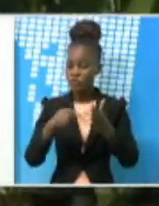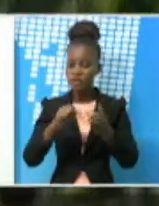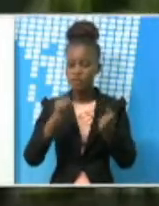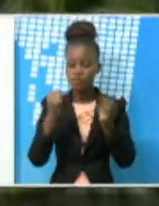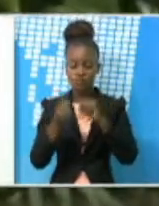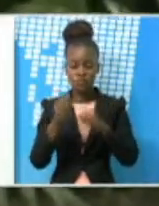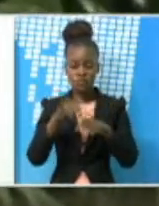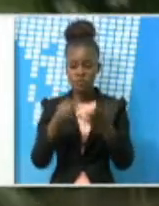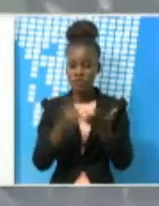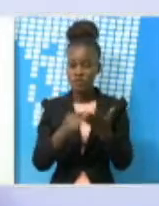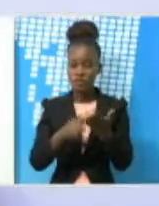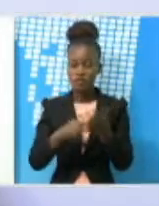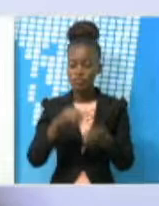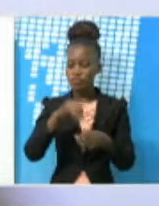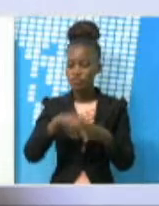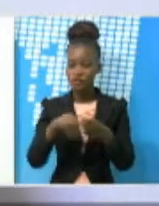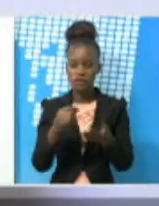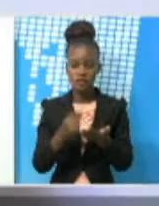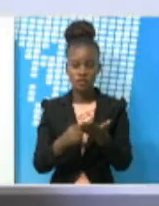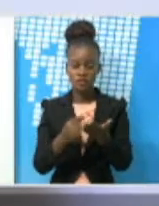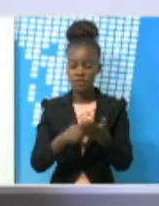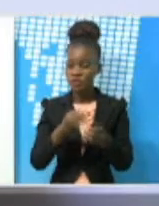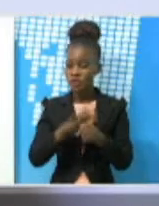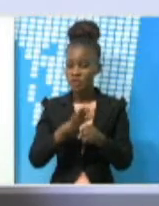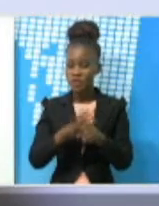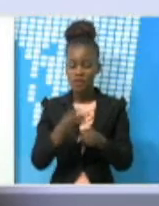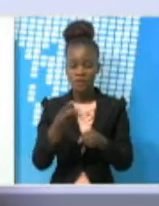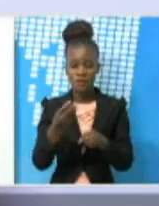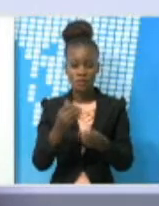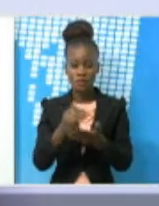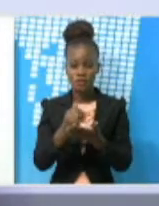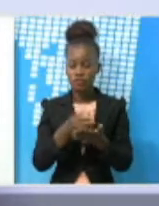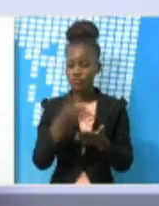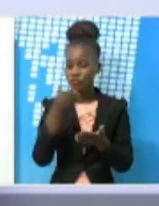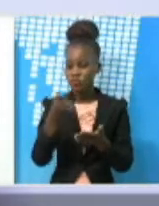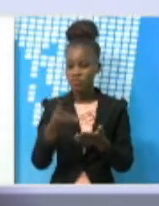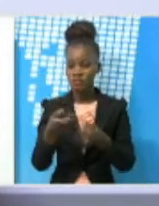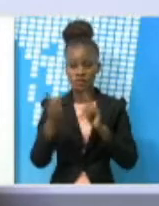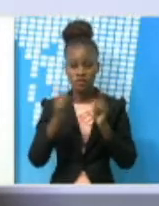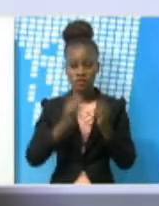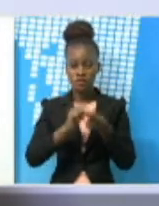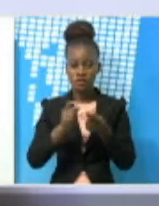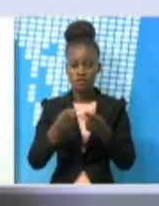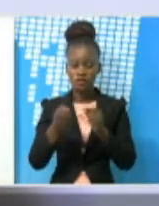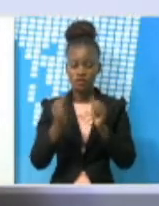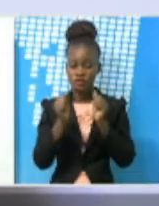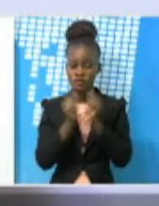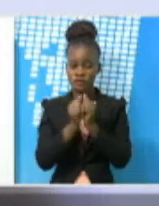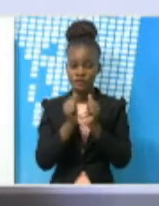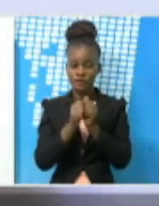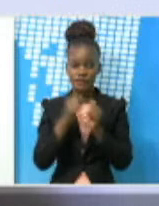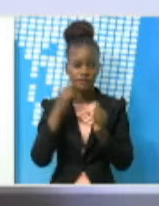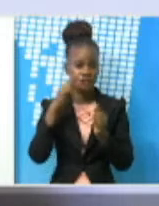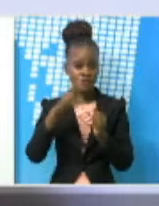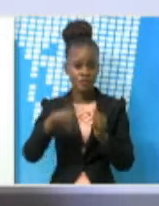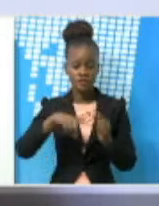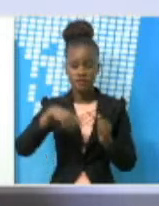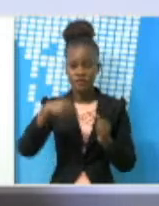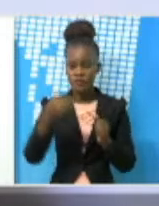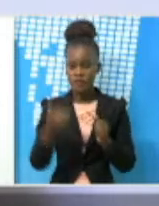Uganda would tap into. A lot of money. There's a lot of money which has come up in the global